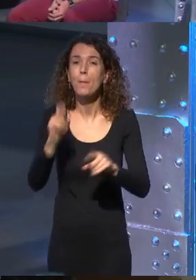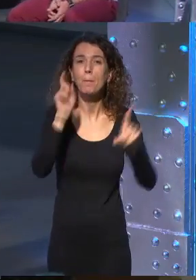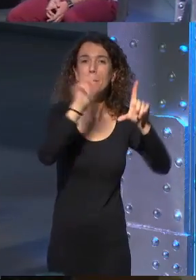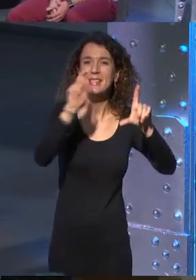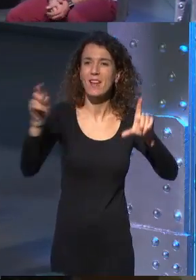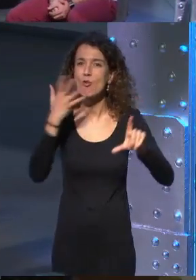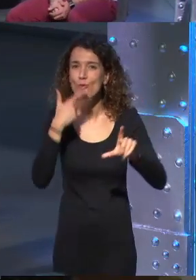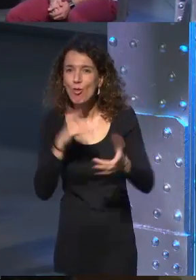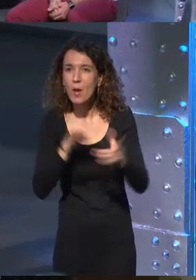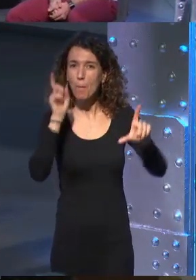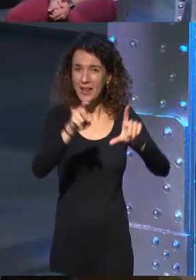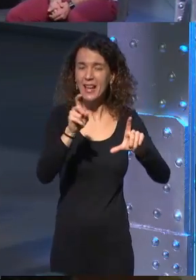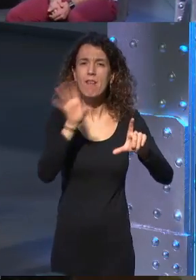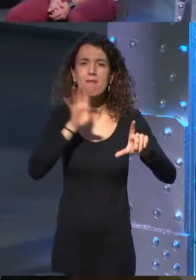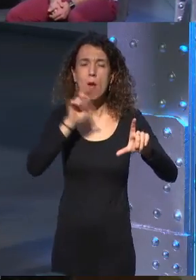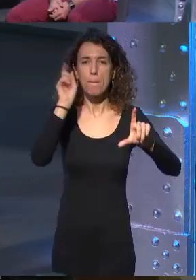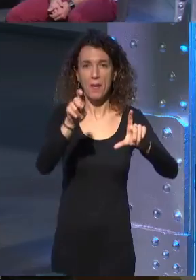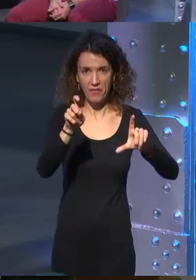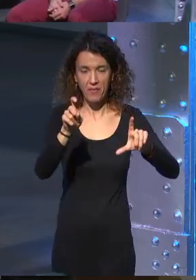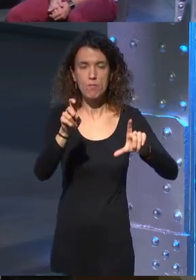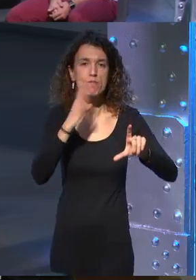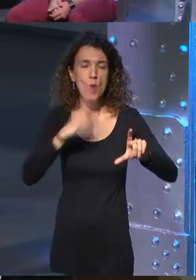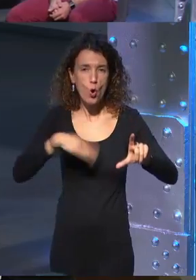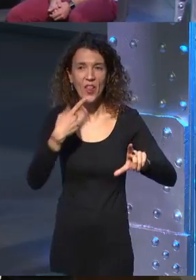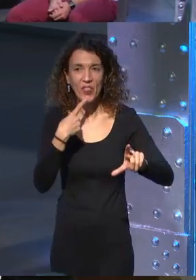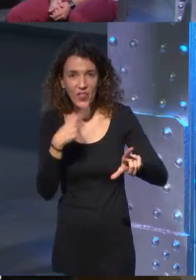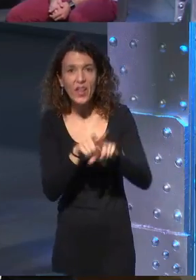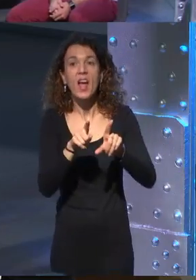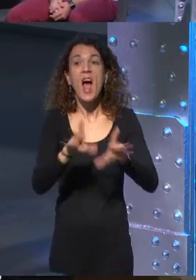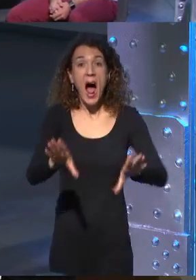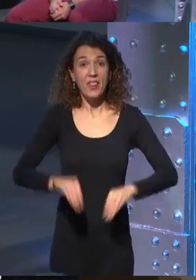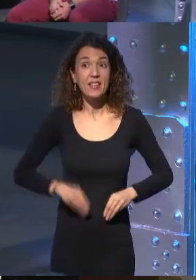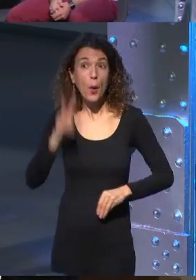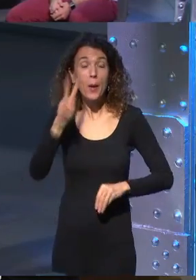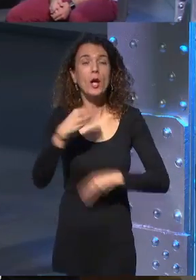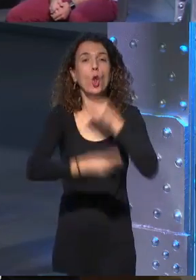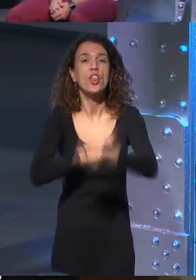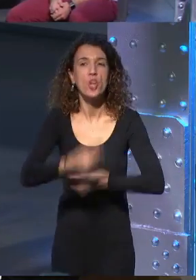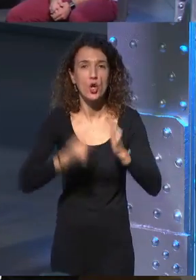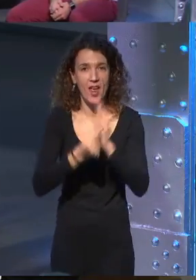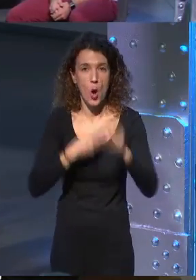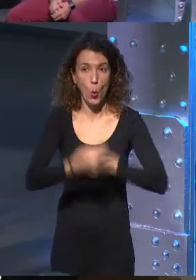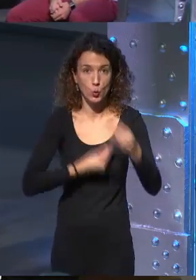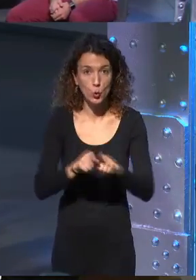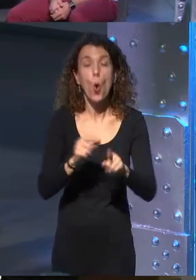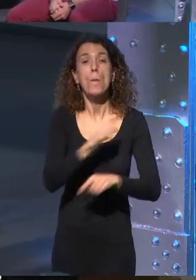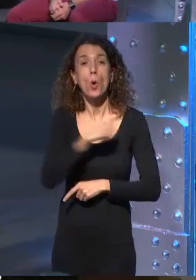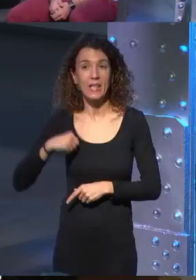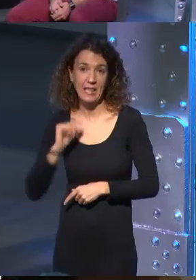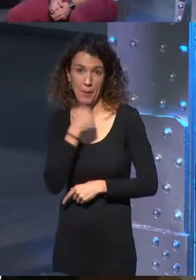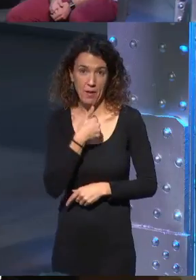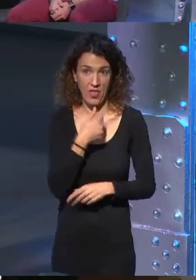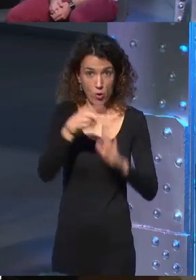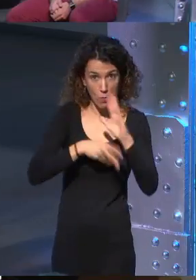some conditions, especially in a tab that you've seen, a very curious tab that is really cool, that says, I accept the terms and